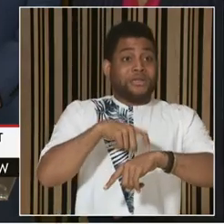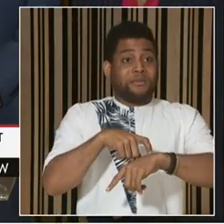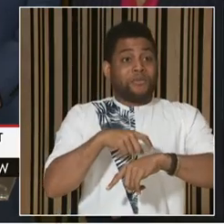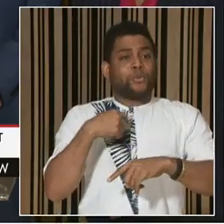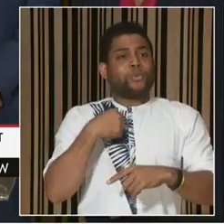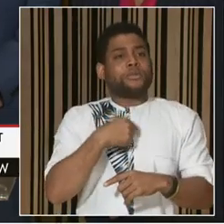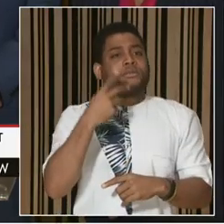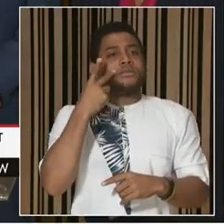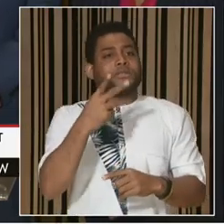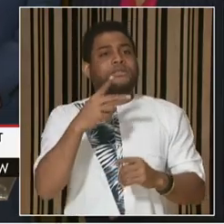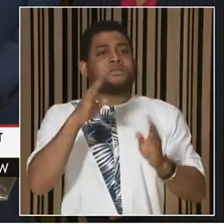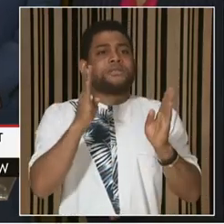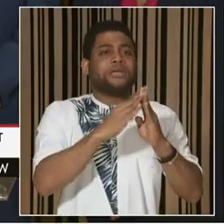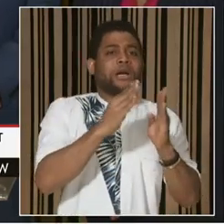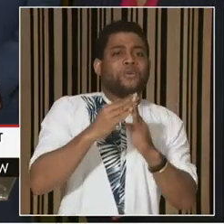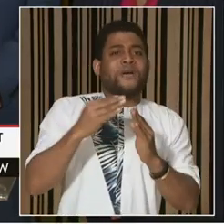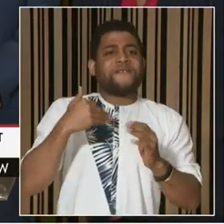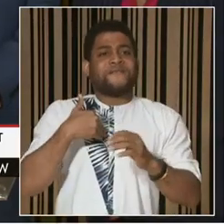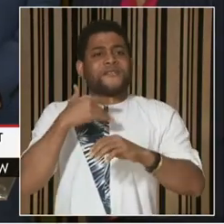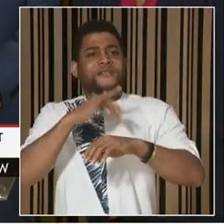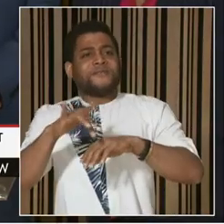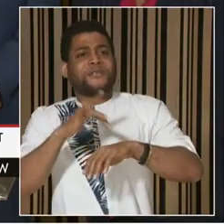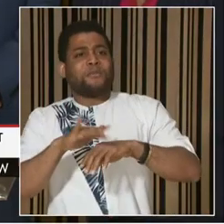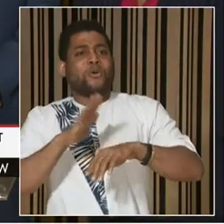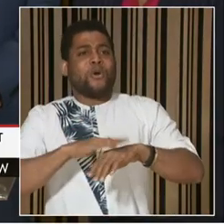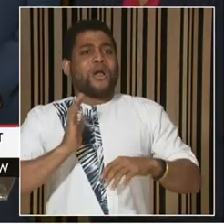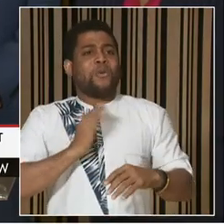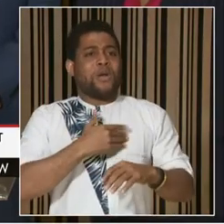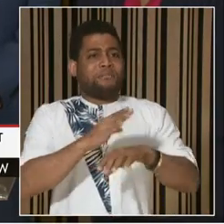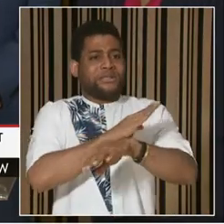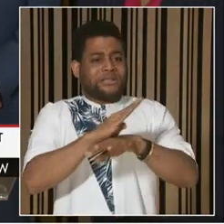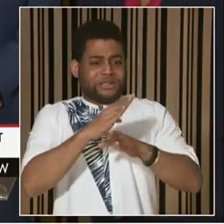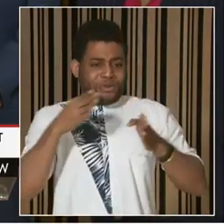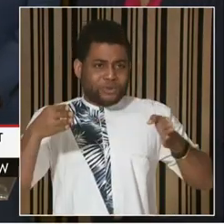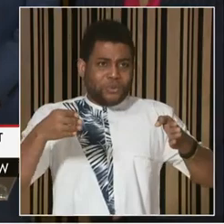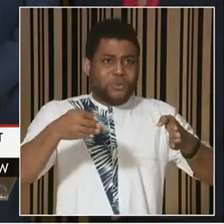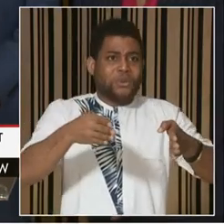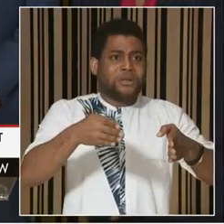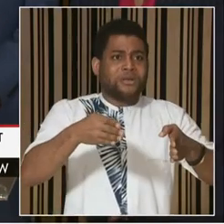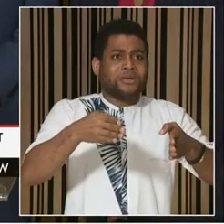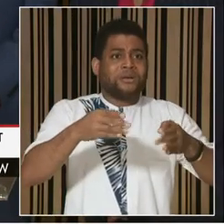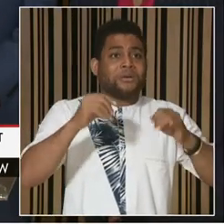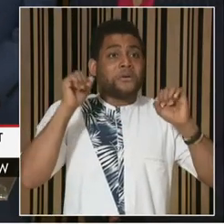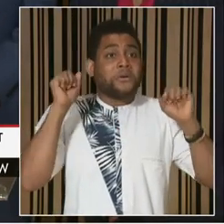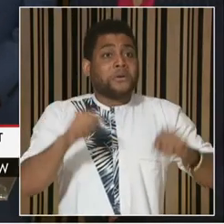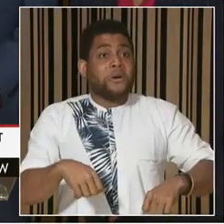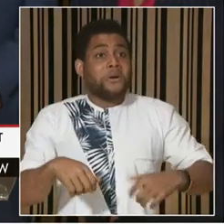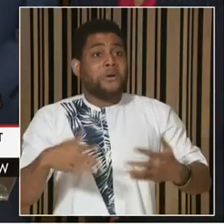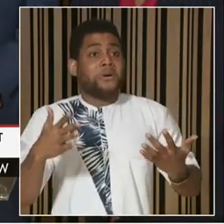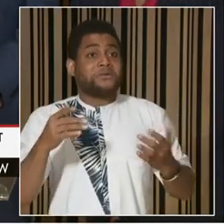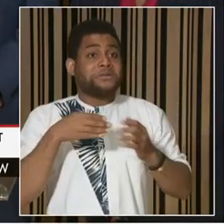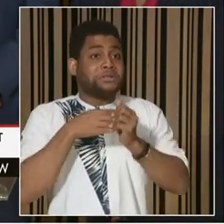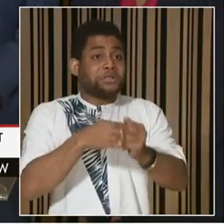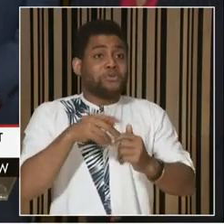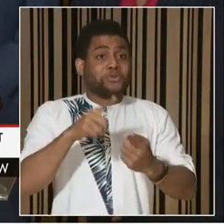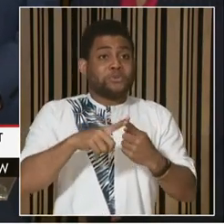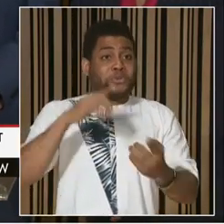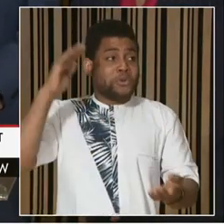and vacancy on our commercial corridors could lead to lower values in our commercial properties.